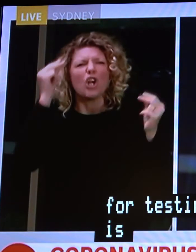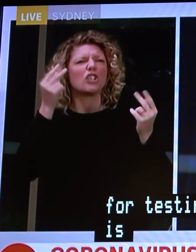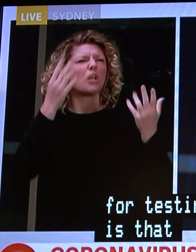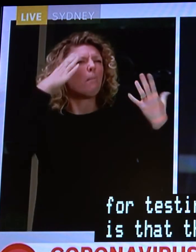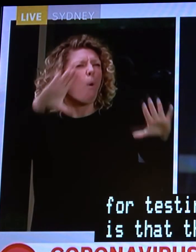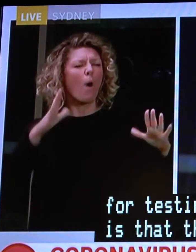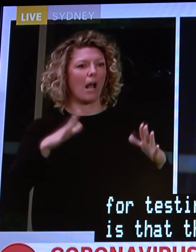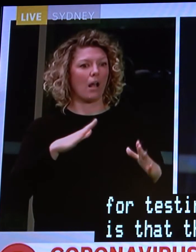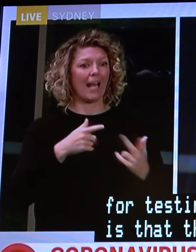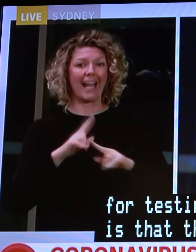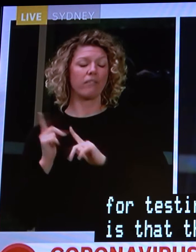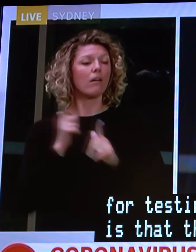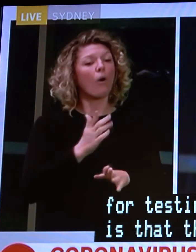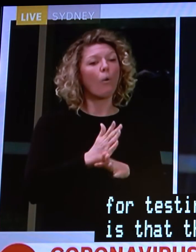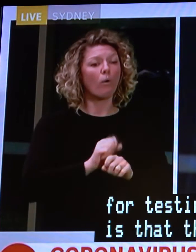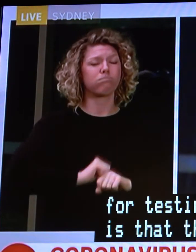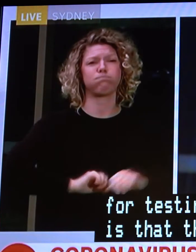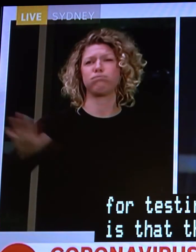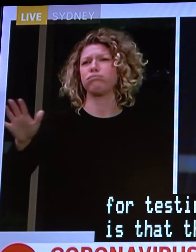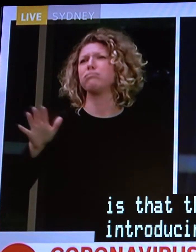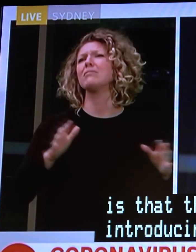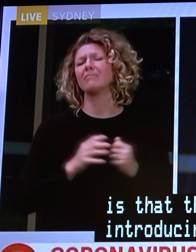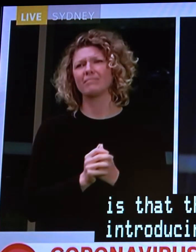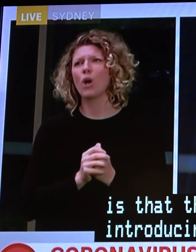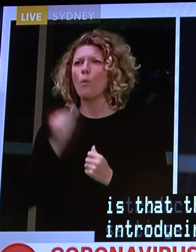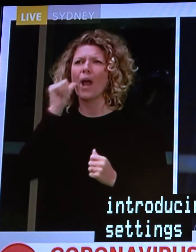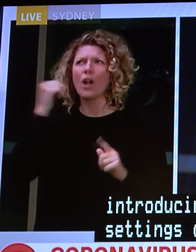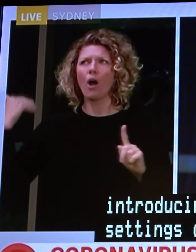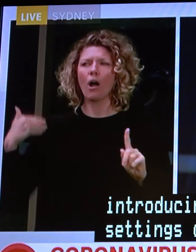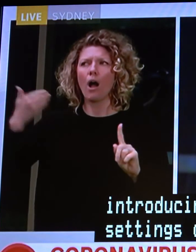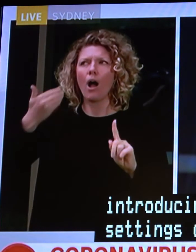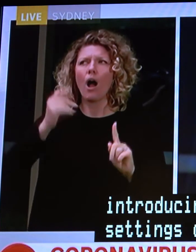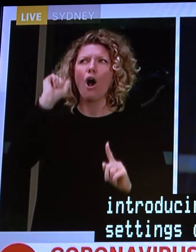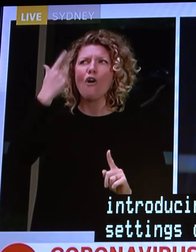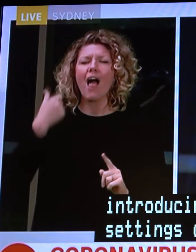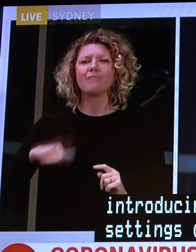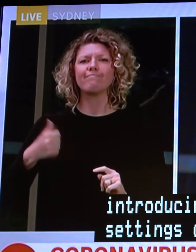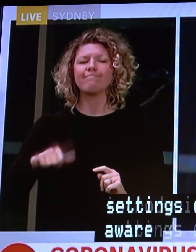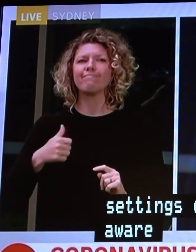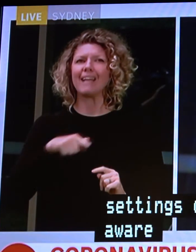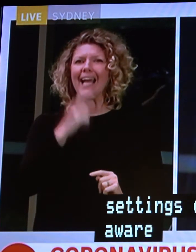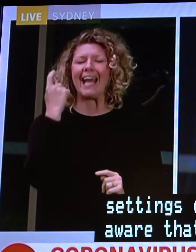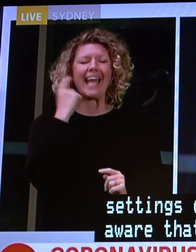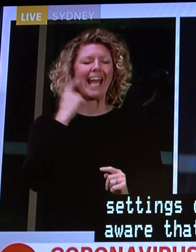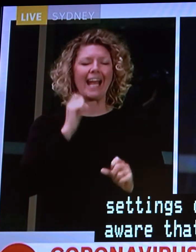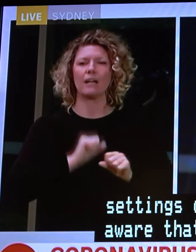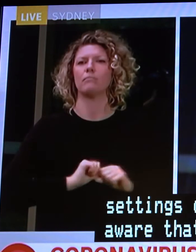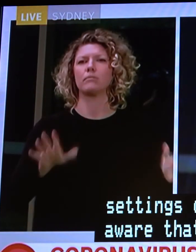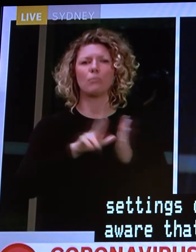be quite significant, because we are aware that in those settings we see quite an amplification and spread